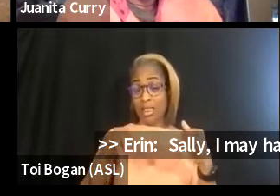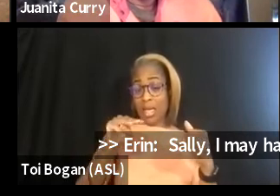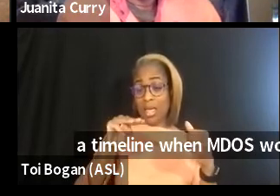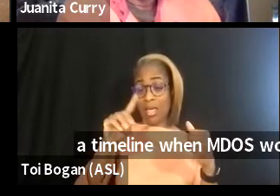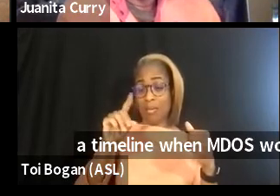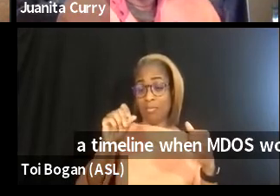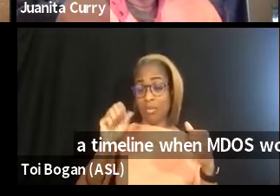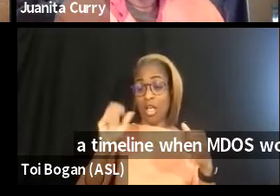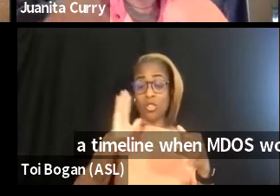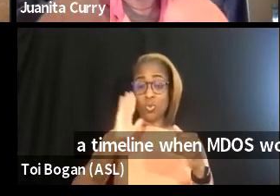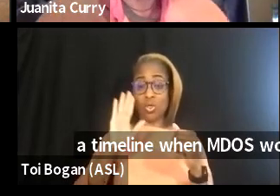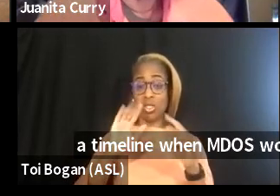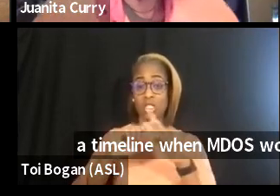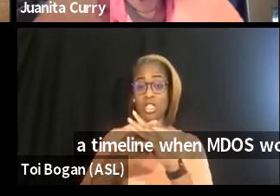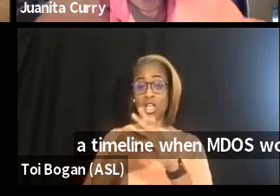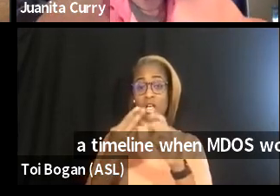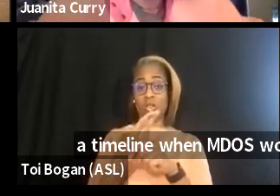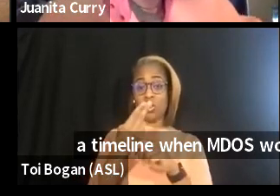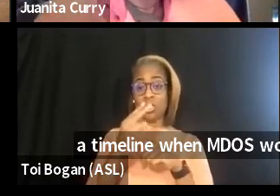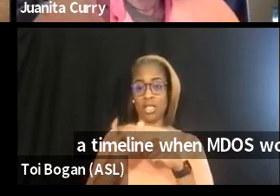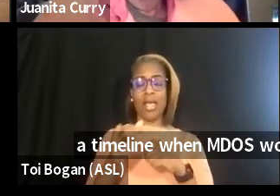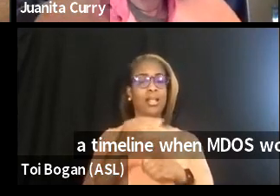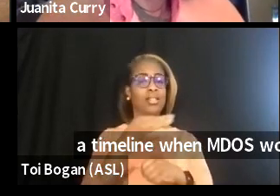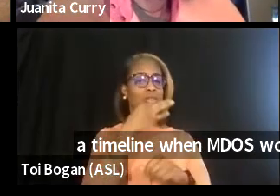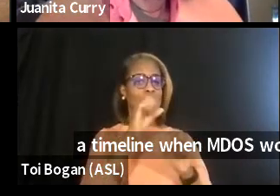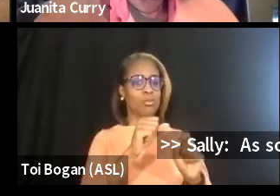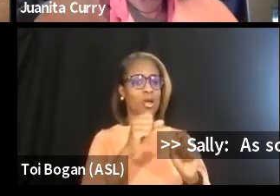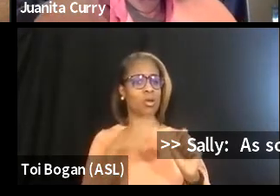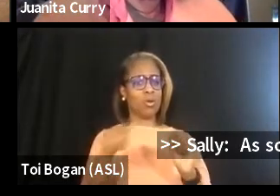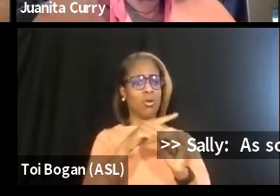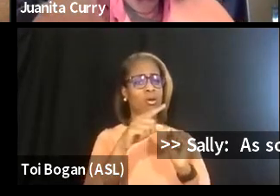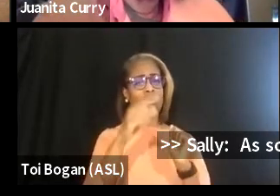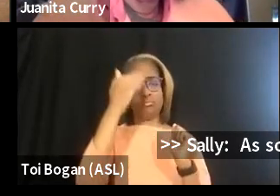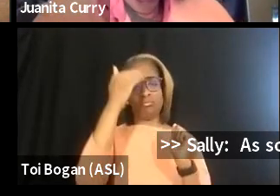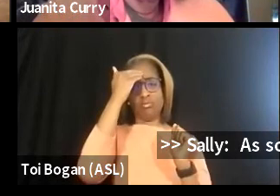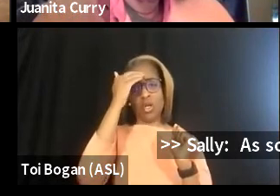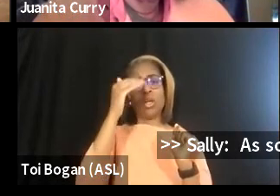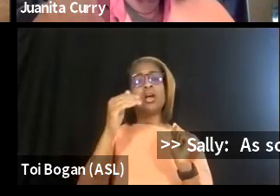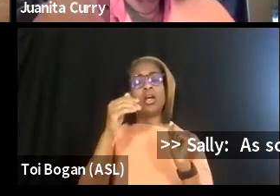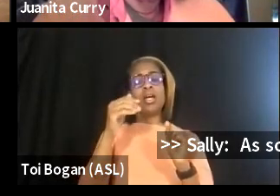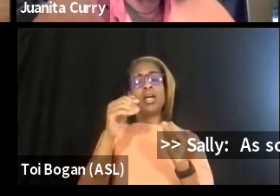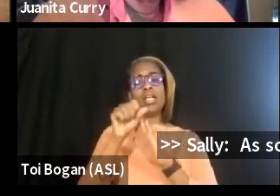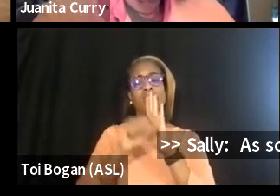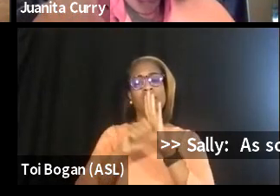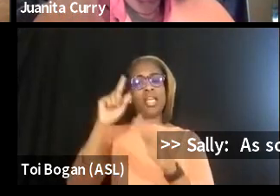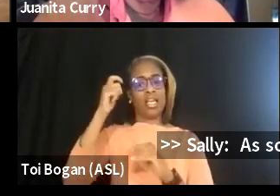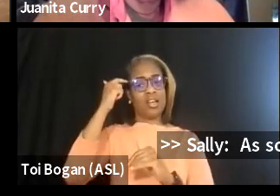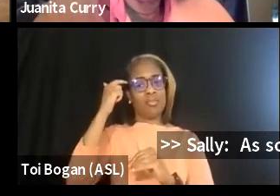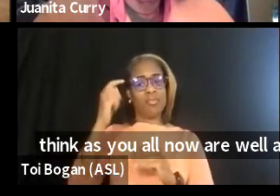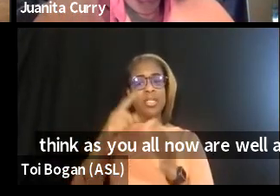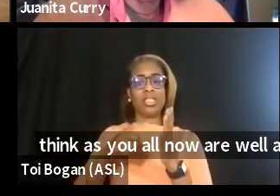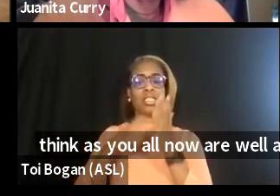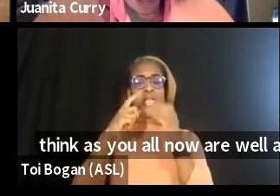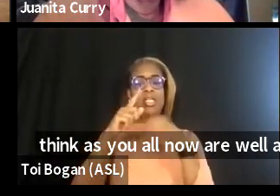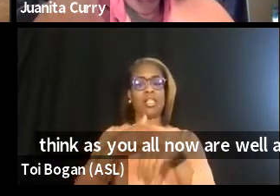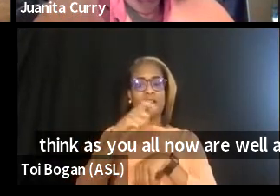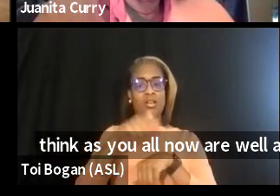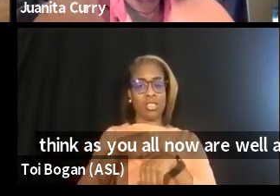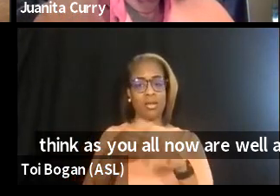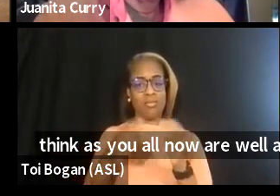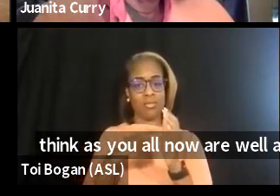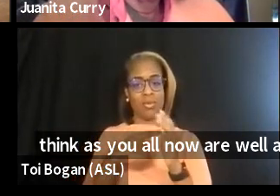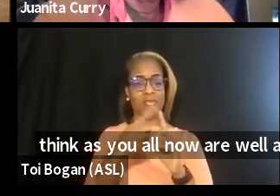possible. I think as you all now are well aware, within state government, it takes a long time sometimes to get